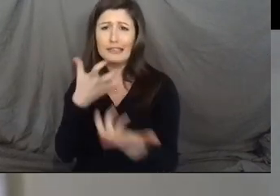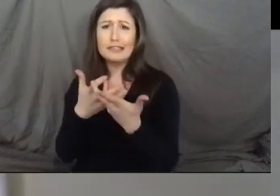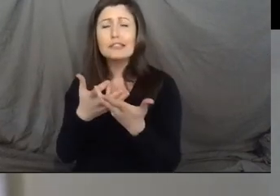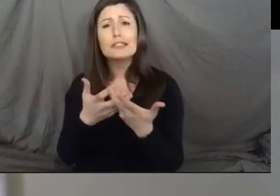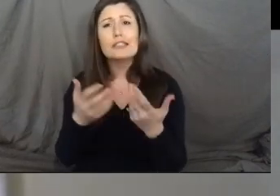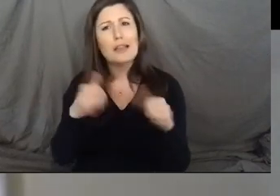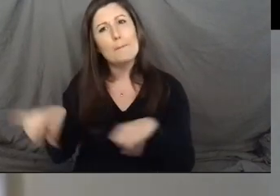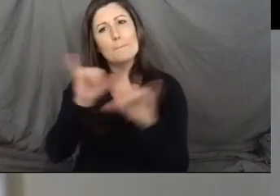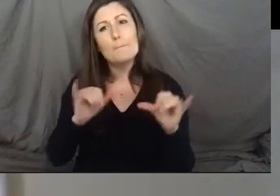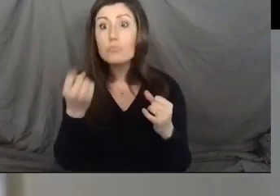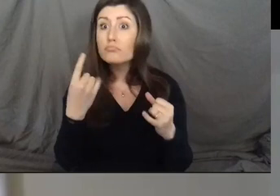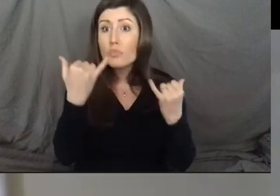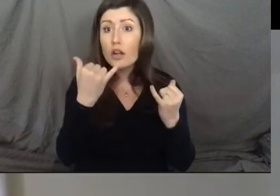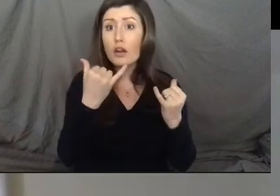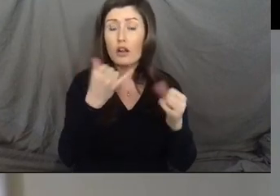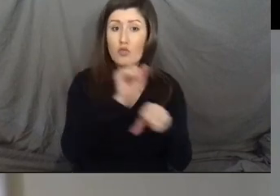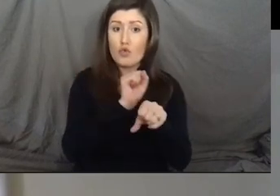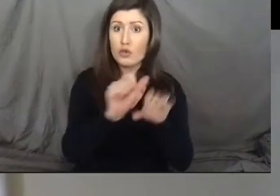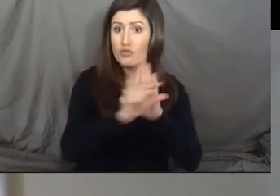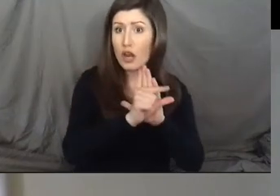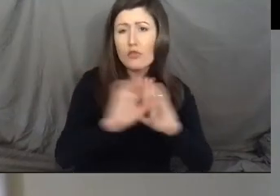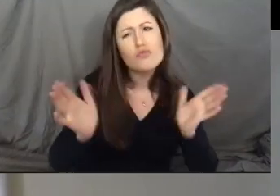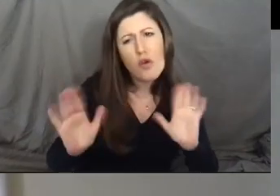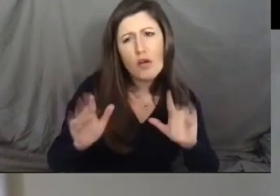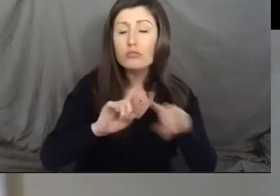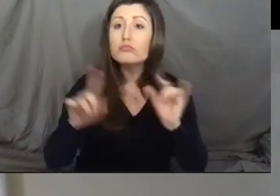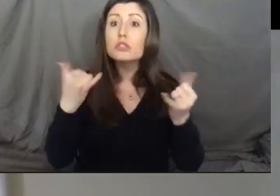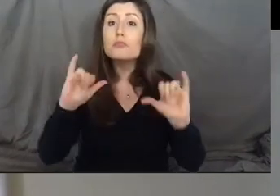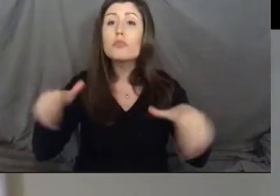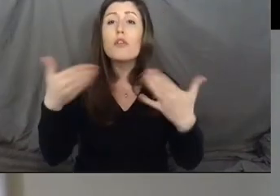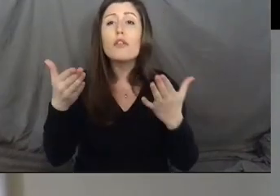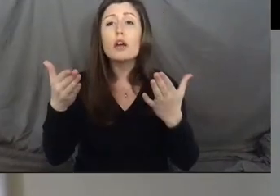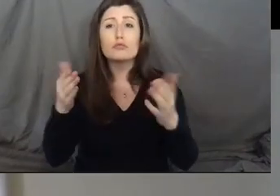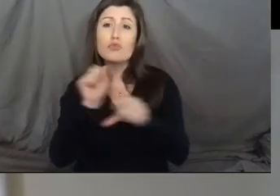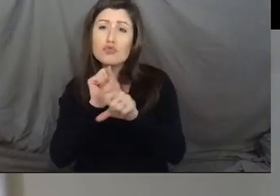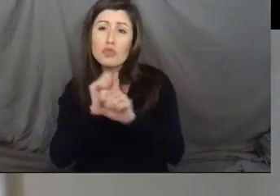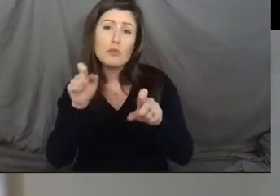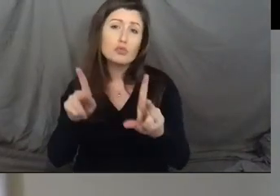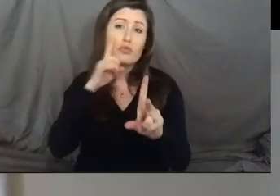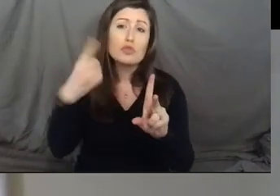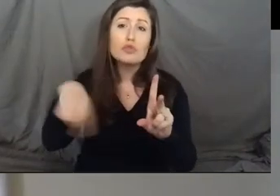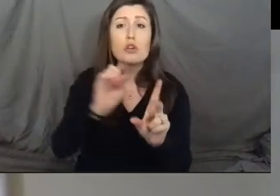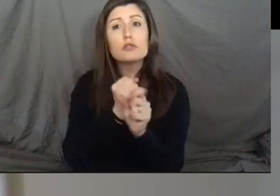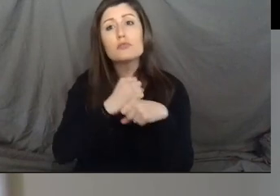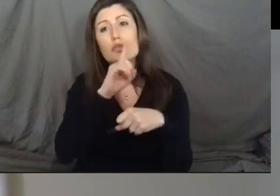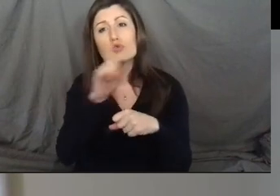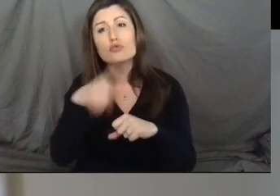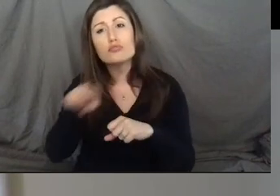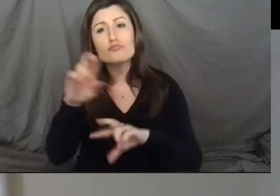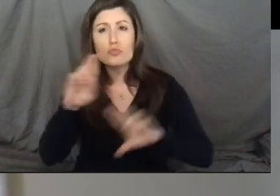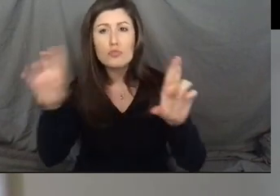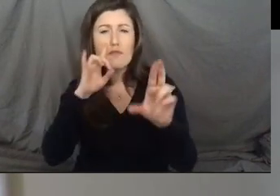right now, I assure you that they're providing learning opportunities for you that will propel you into the next year. You can have confidence that you'll be ready for what's